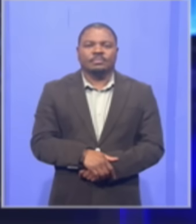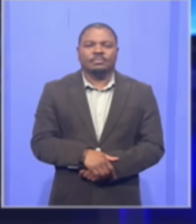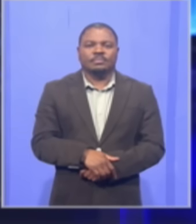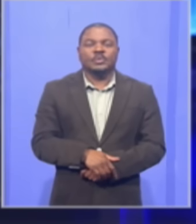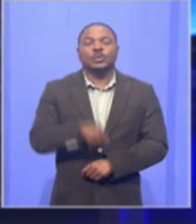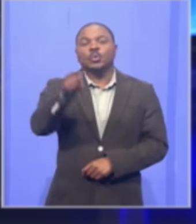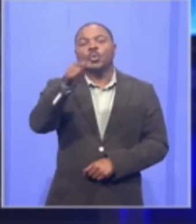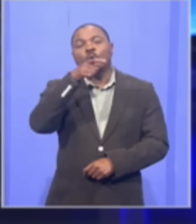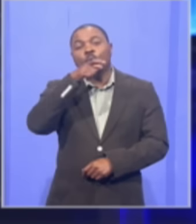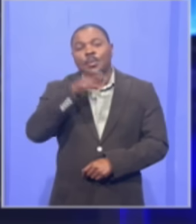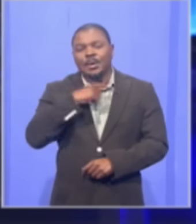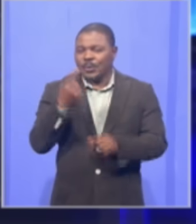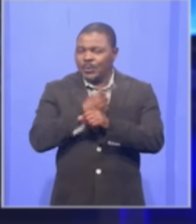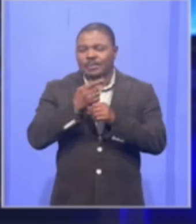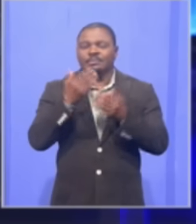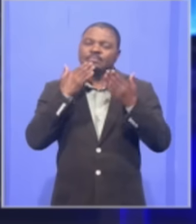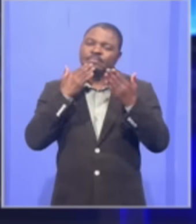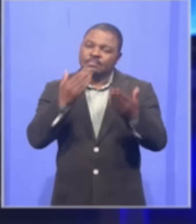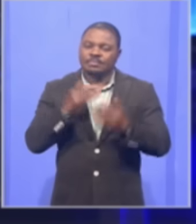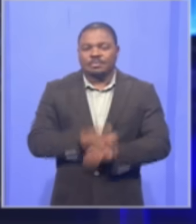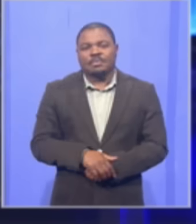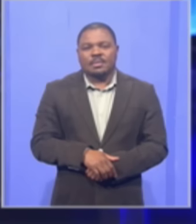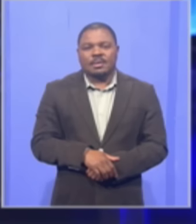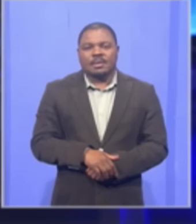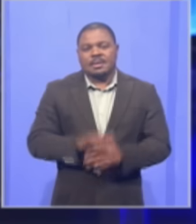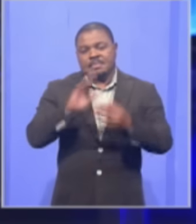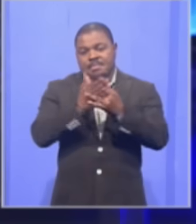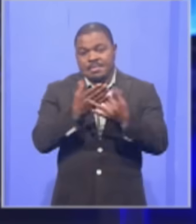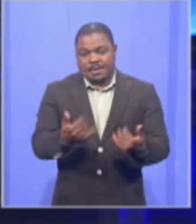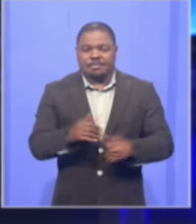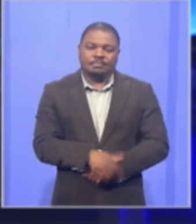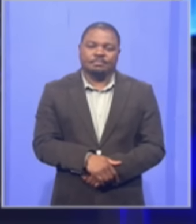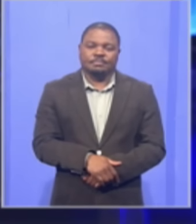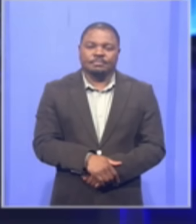Moikele boela maikutlo a hao ka behlahleng ha jwala re fetele mabenkeleng.